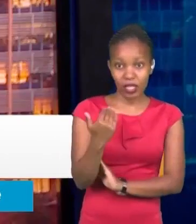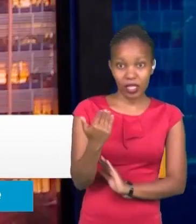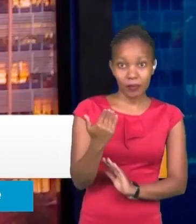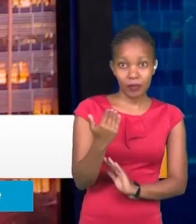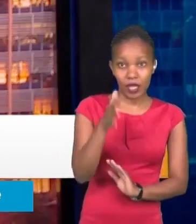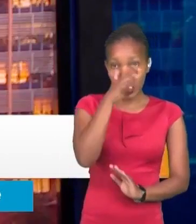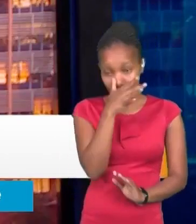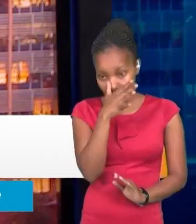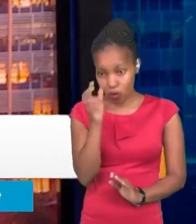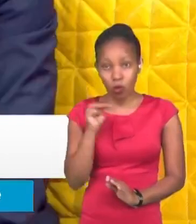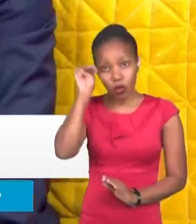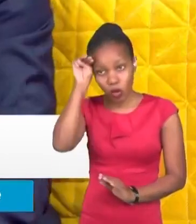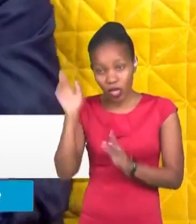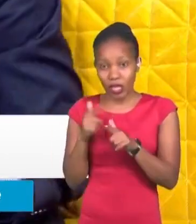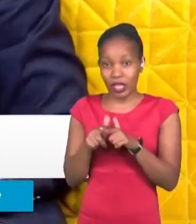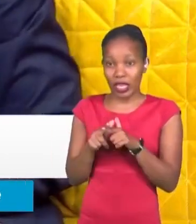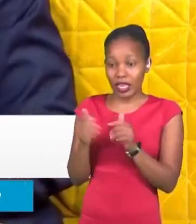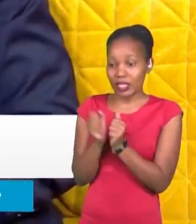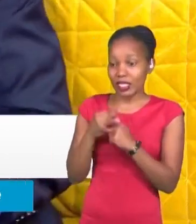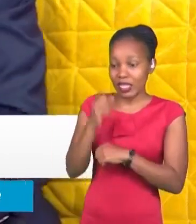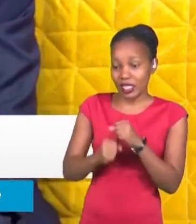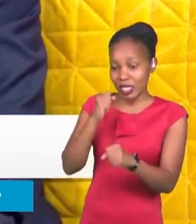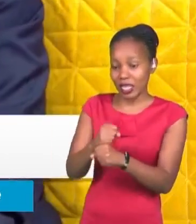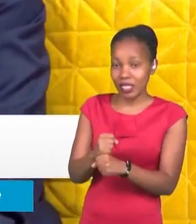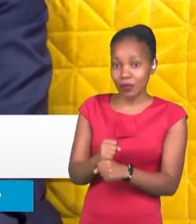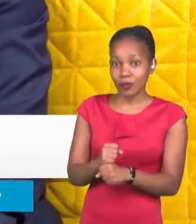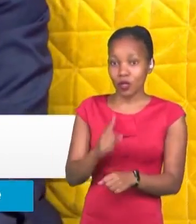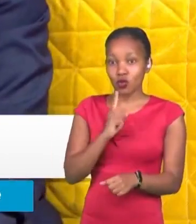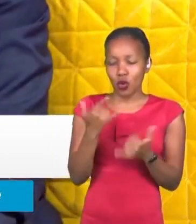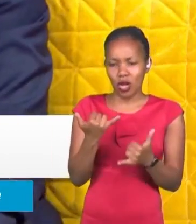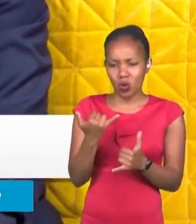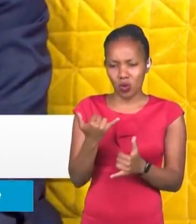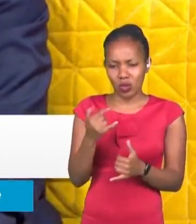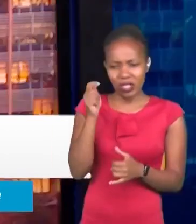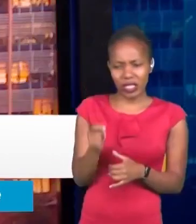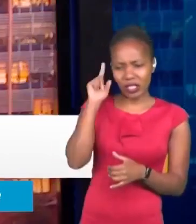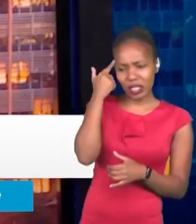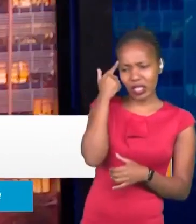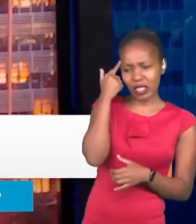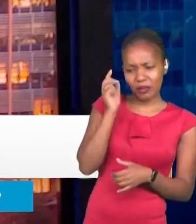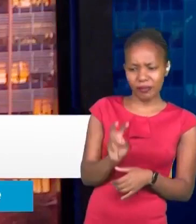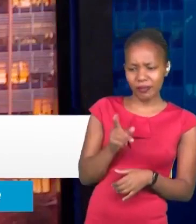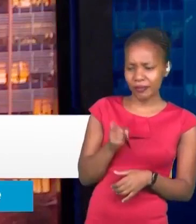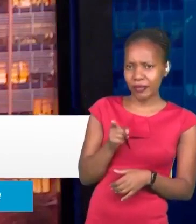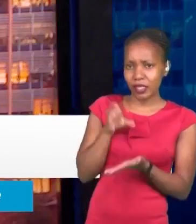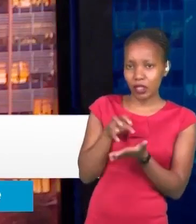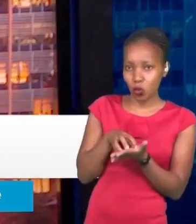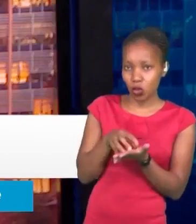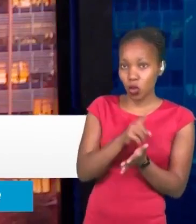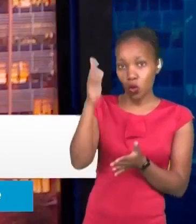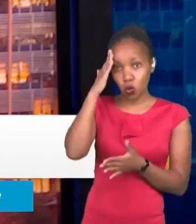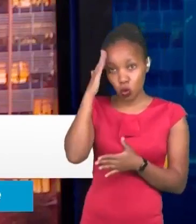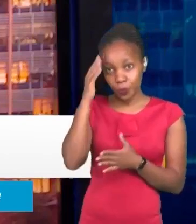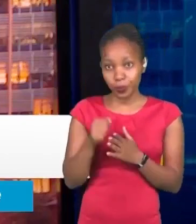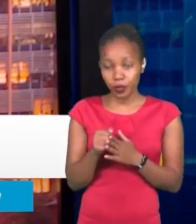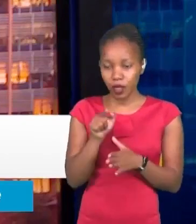adult that she has reached the age of 18. So Justice Chitembwe was looking at this. You know, even in cross-examination,